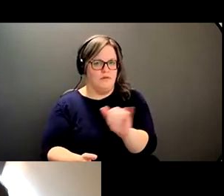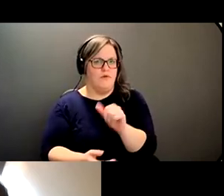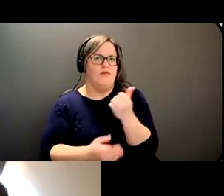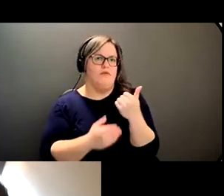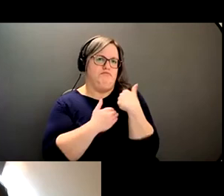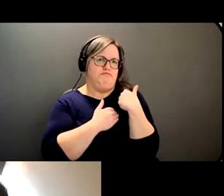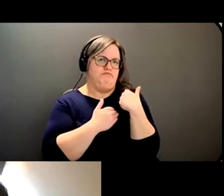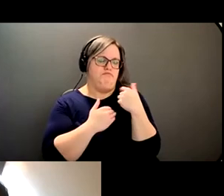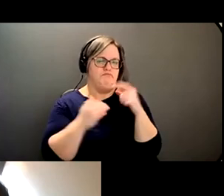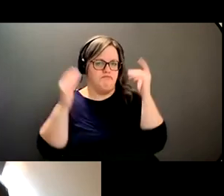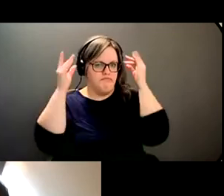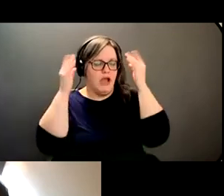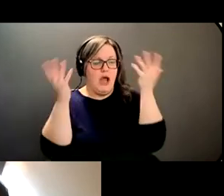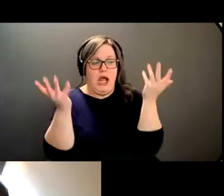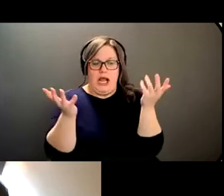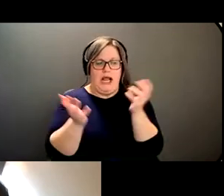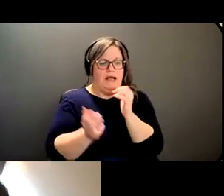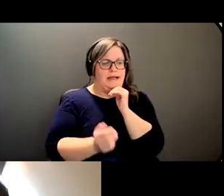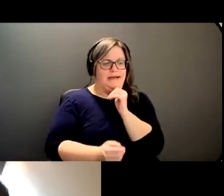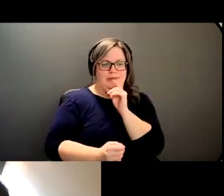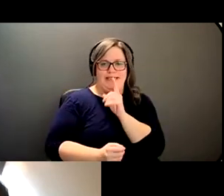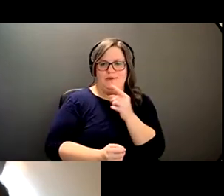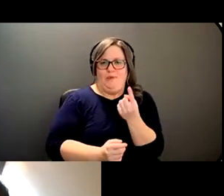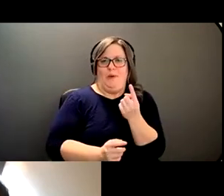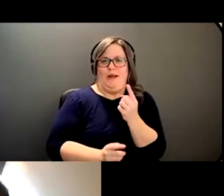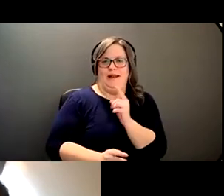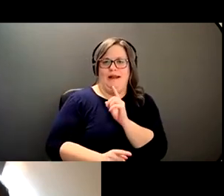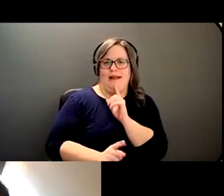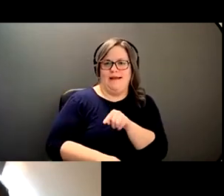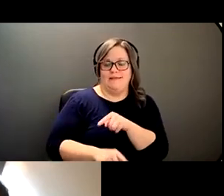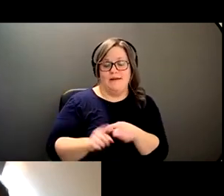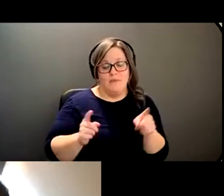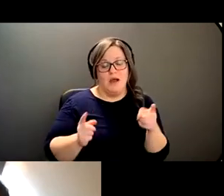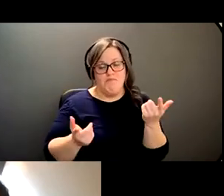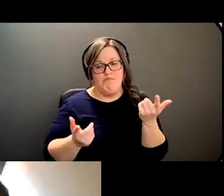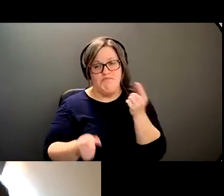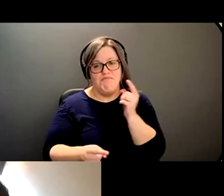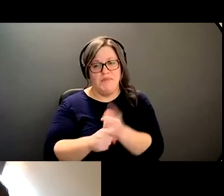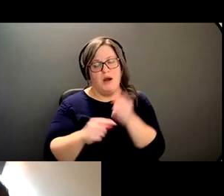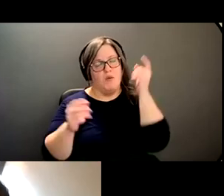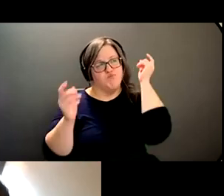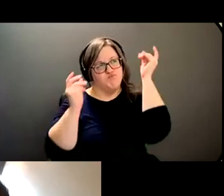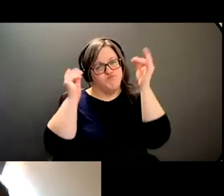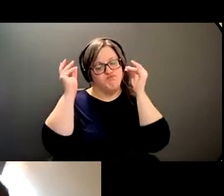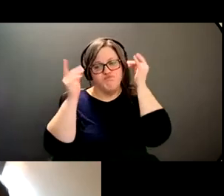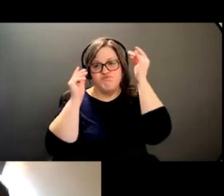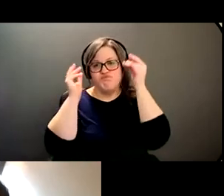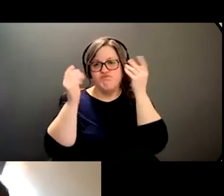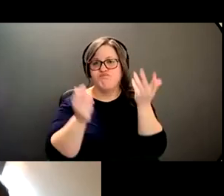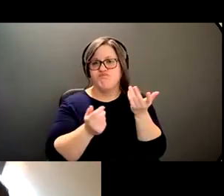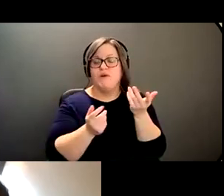yeah, I don't really have an answer, but it's something to think about. And, or like, yeah, when you have a conflict